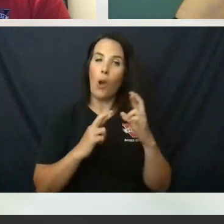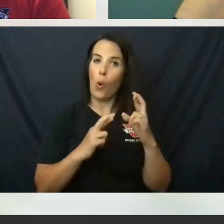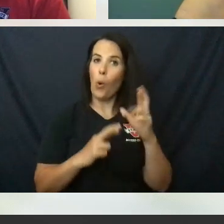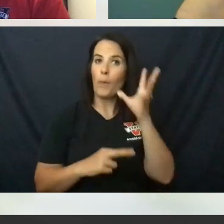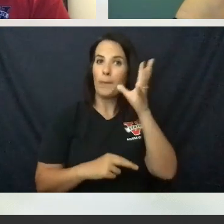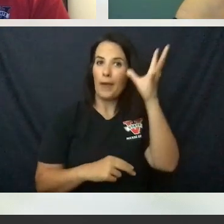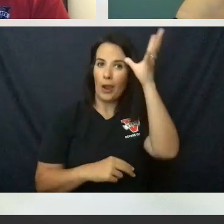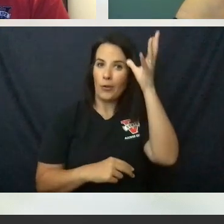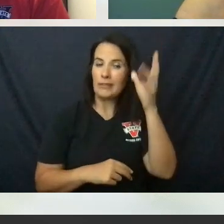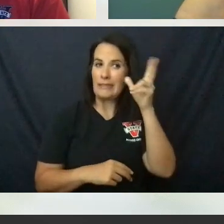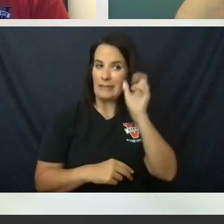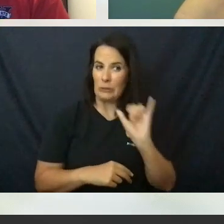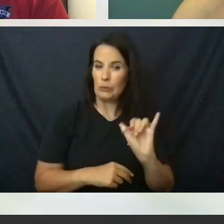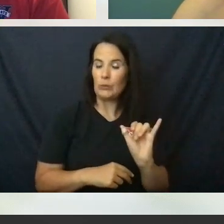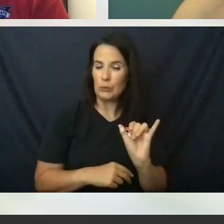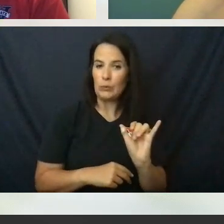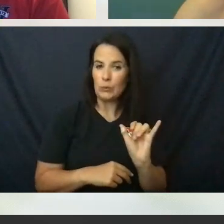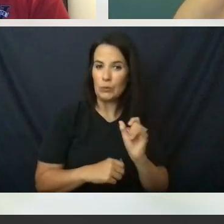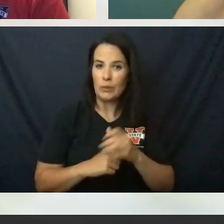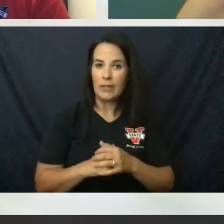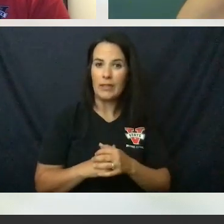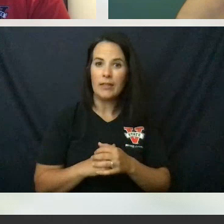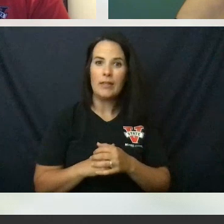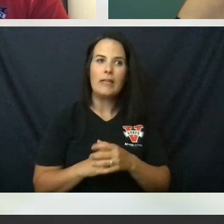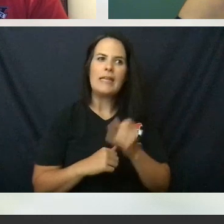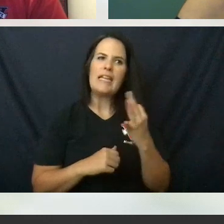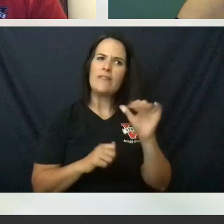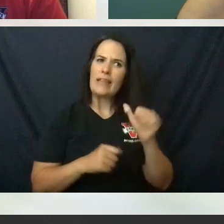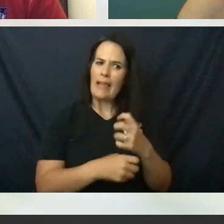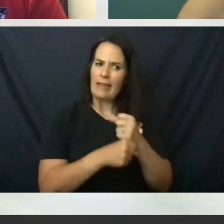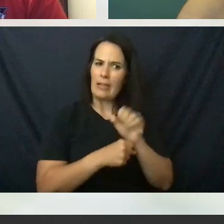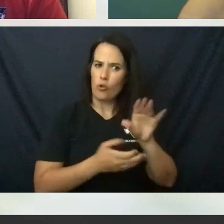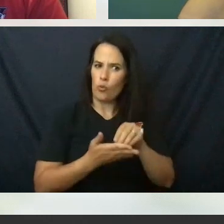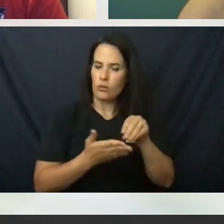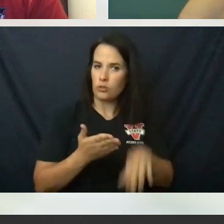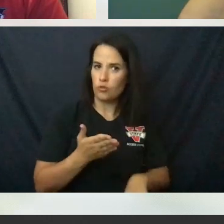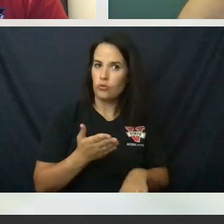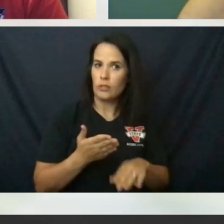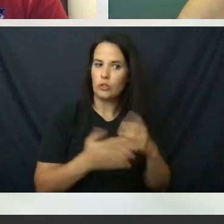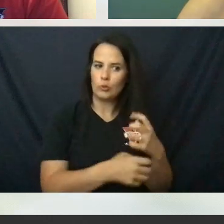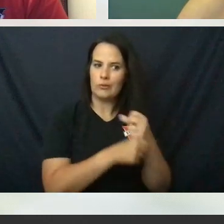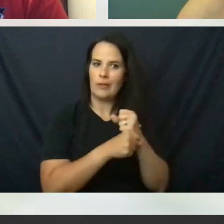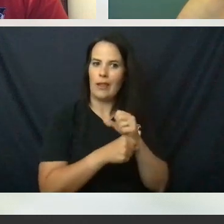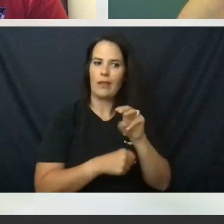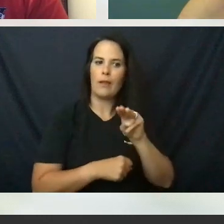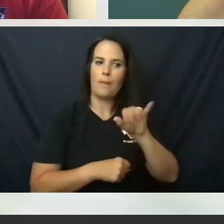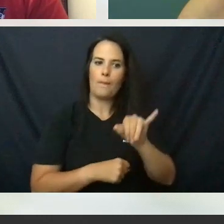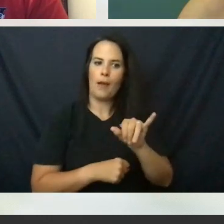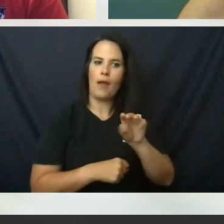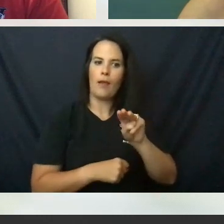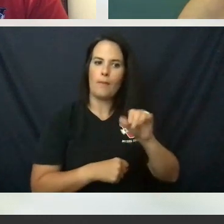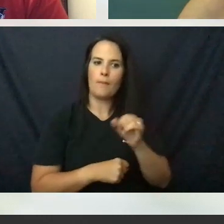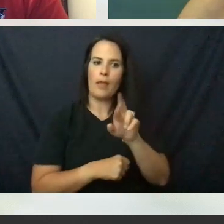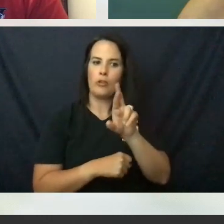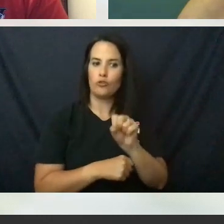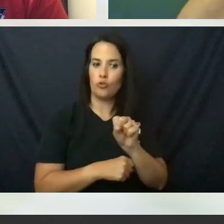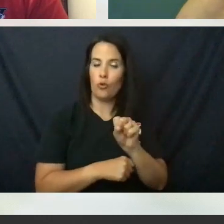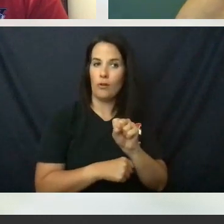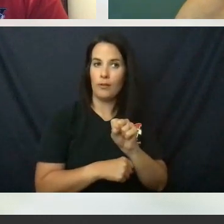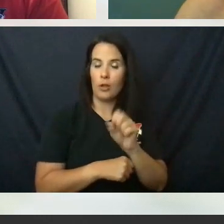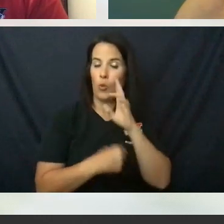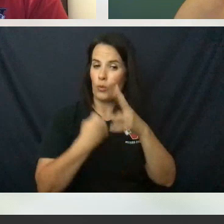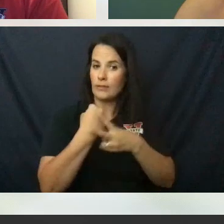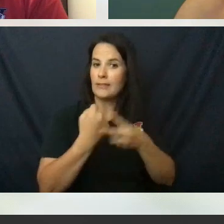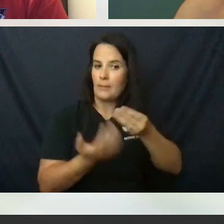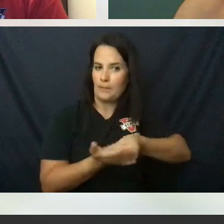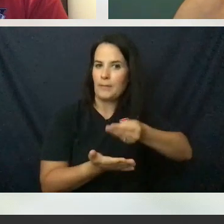are listening to this video too, because if they can get their child to take this MyMajors, it can help them save money. Even